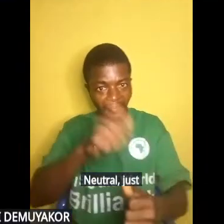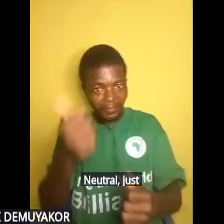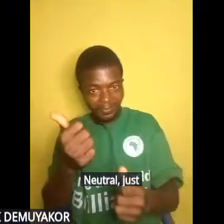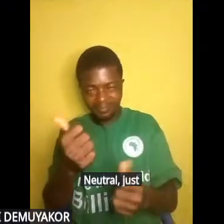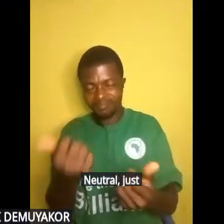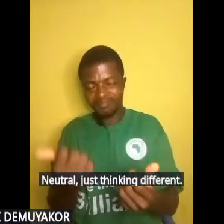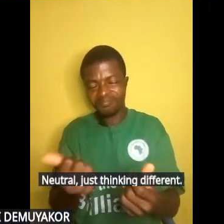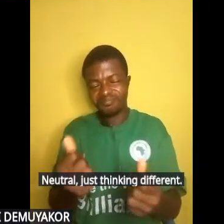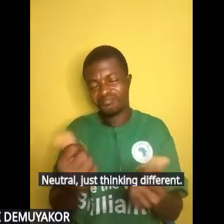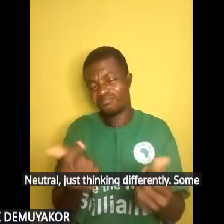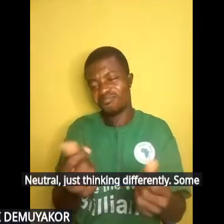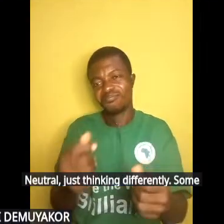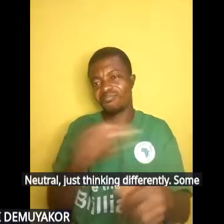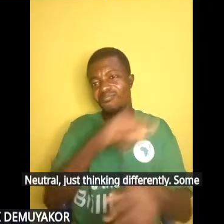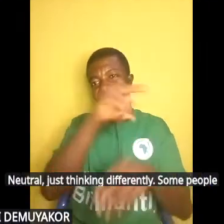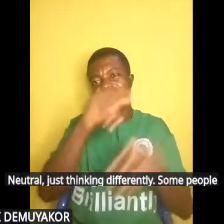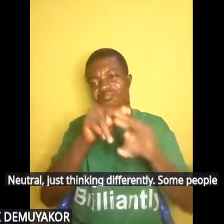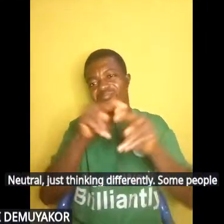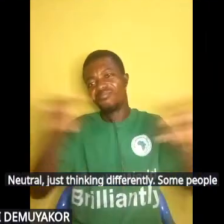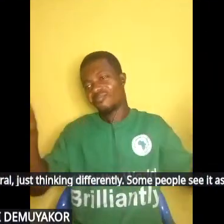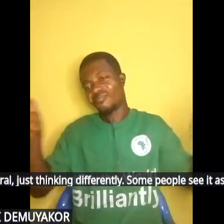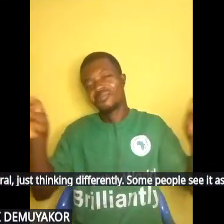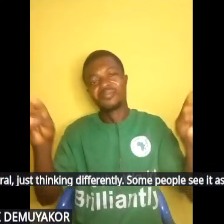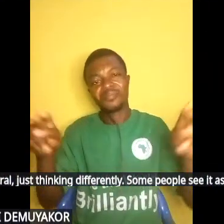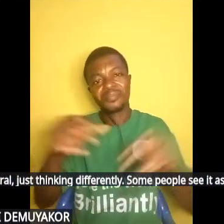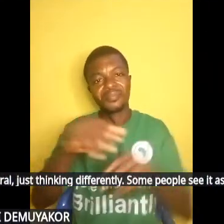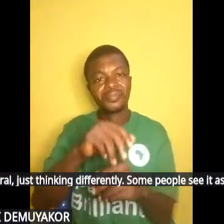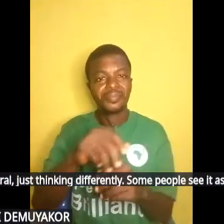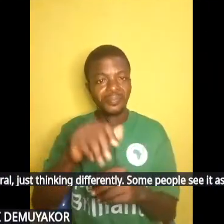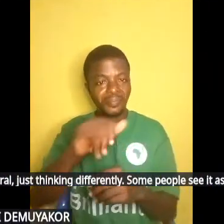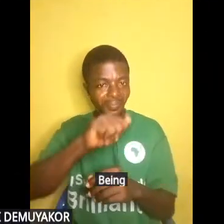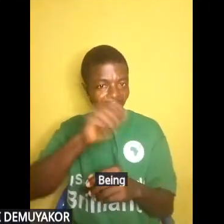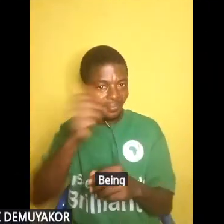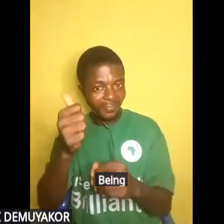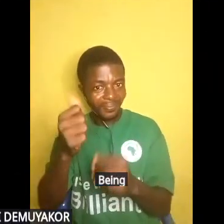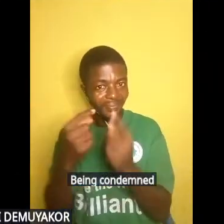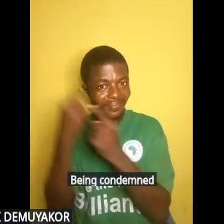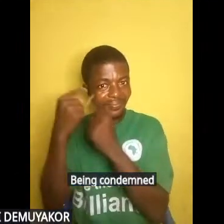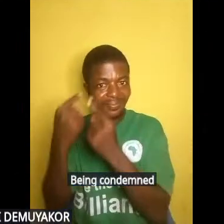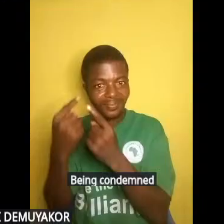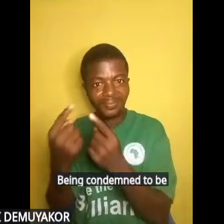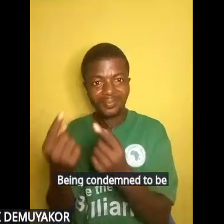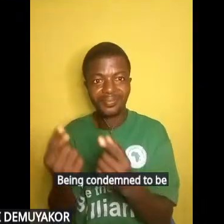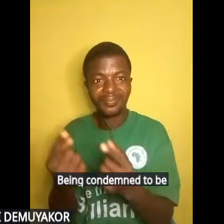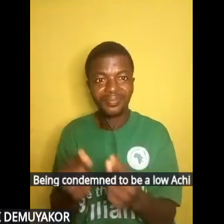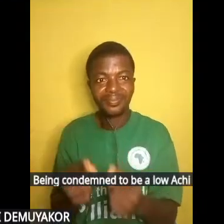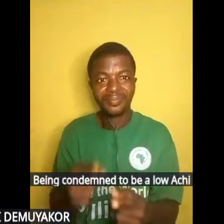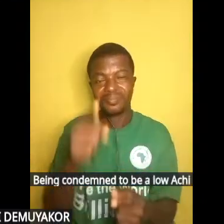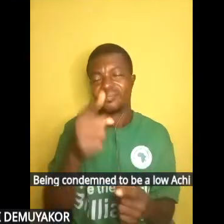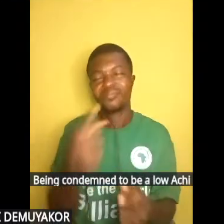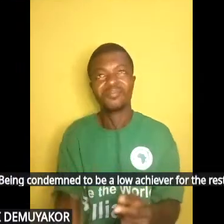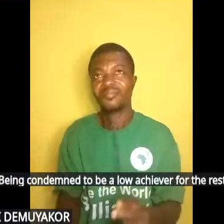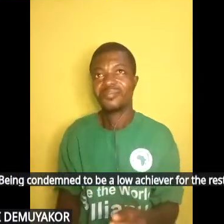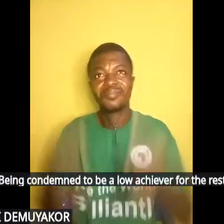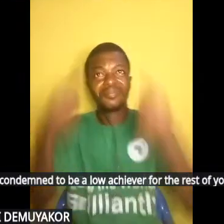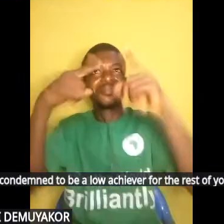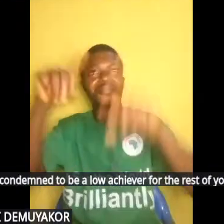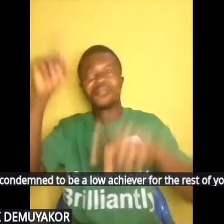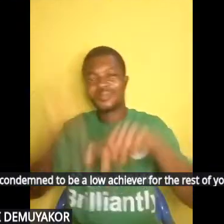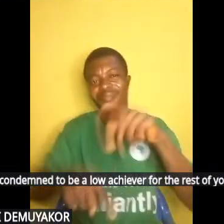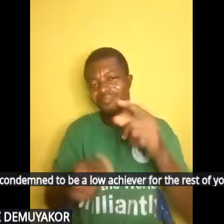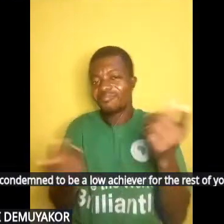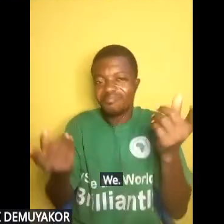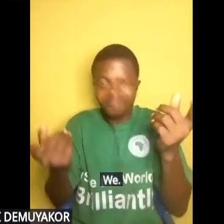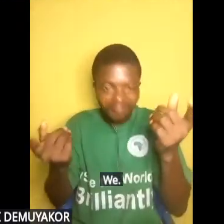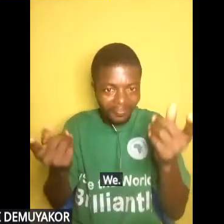differently. Some people see it as like being condemned to be a low achiever for the rest of your life.